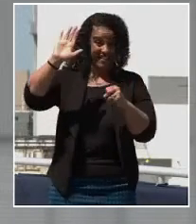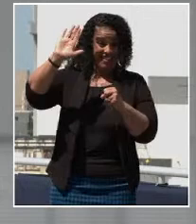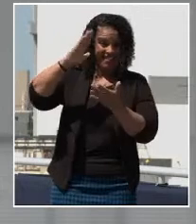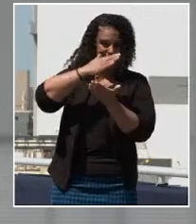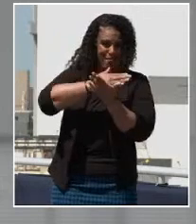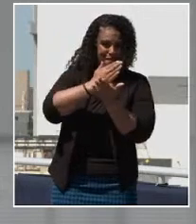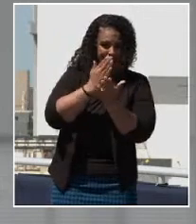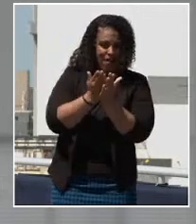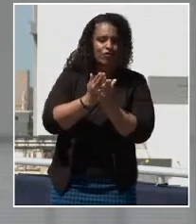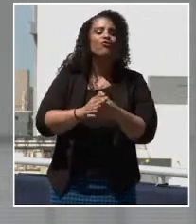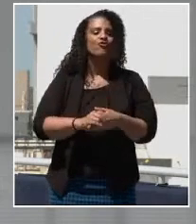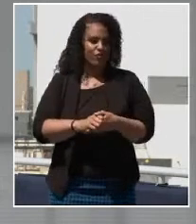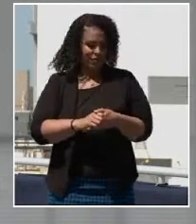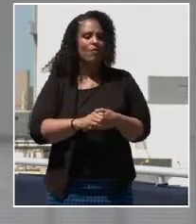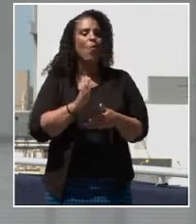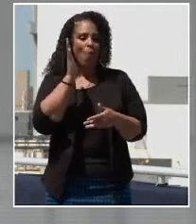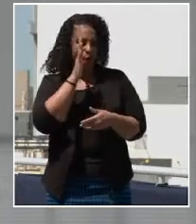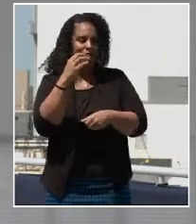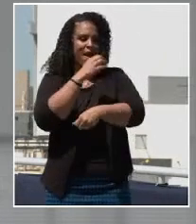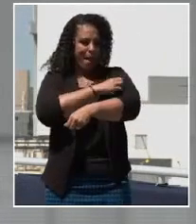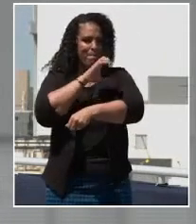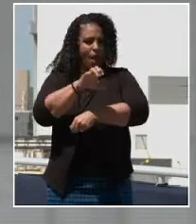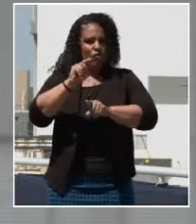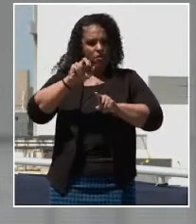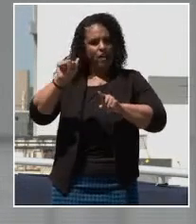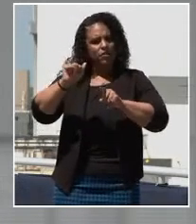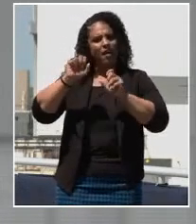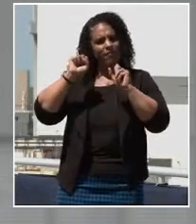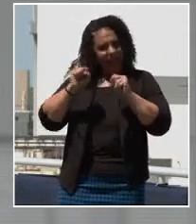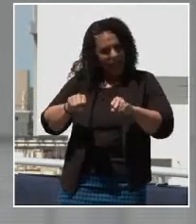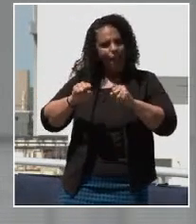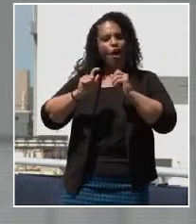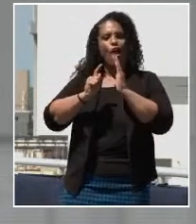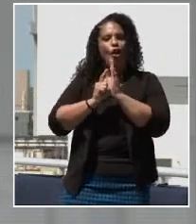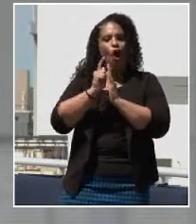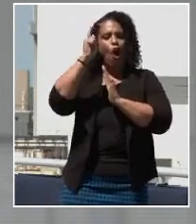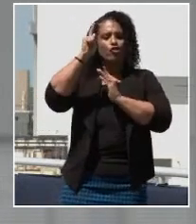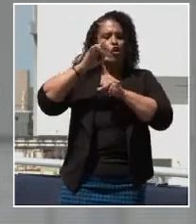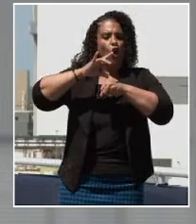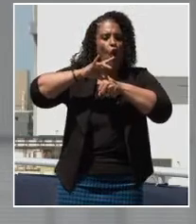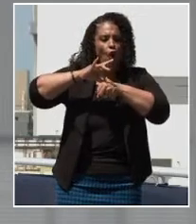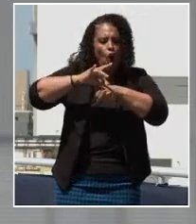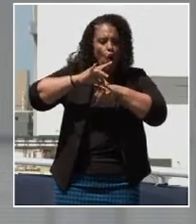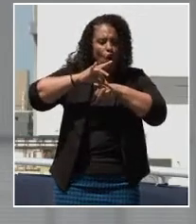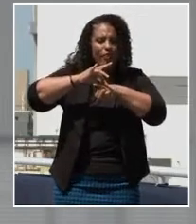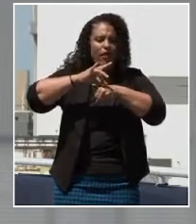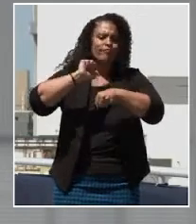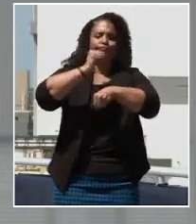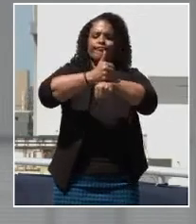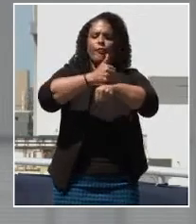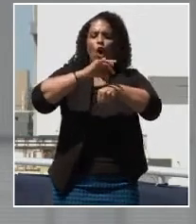budget will Empower NASA to launch an Earth information